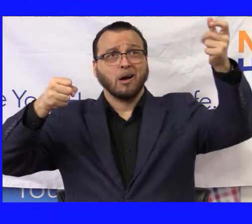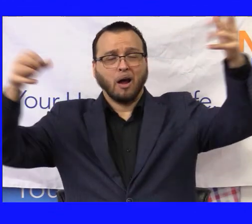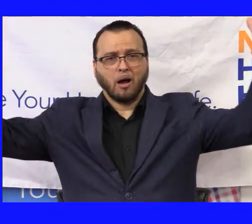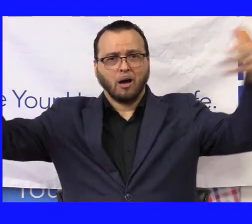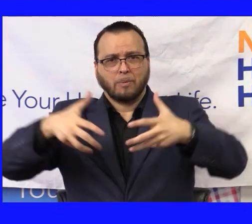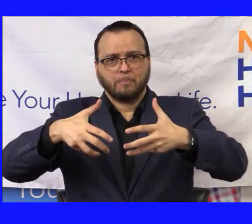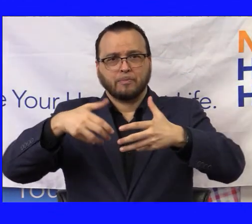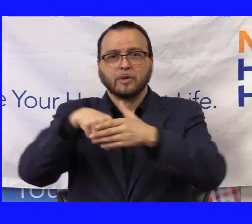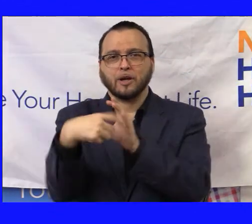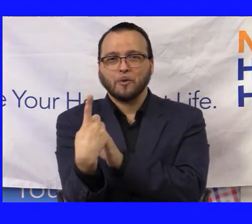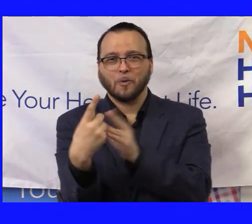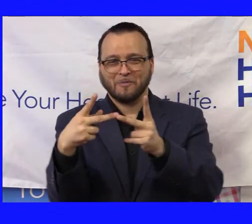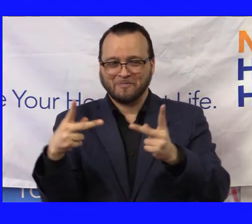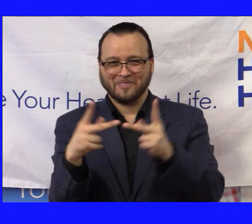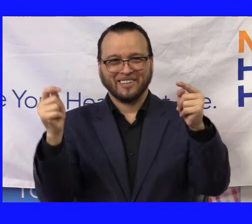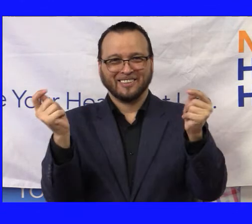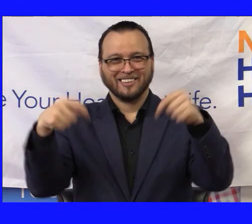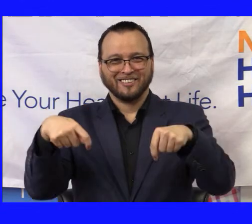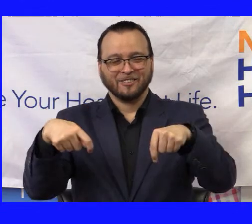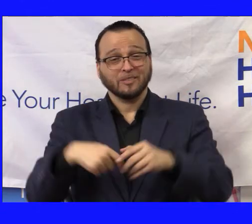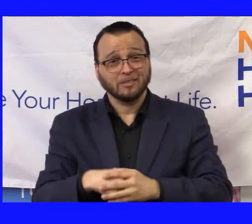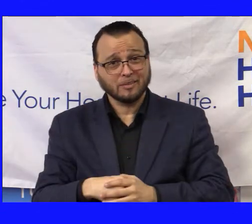house.